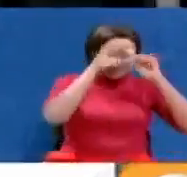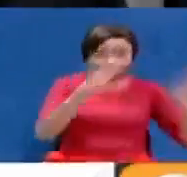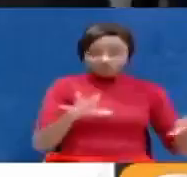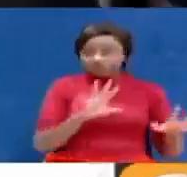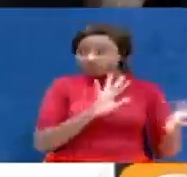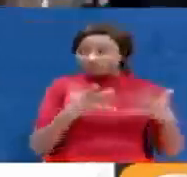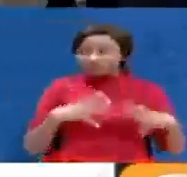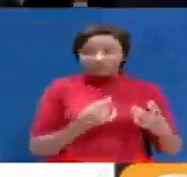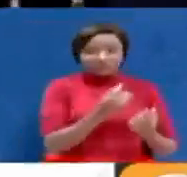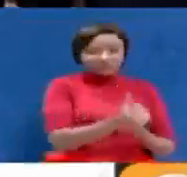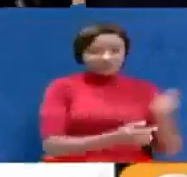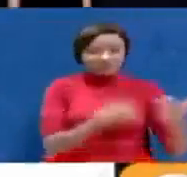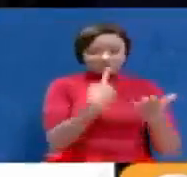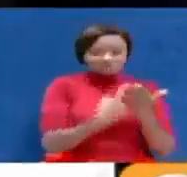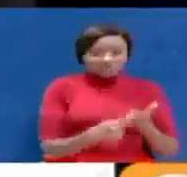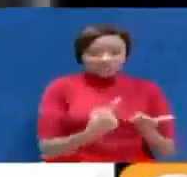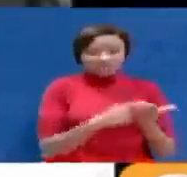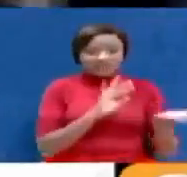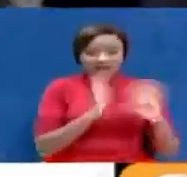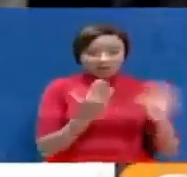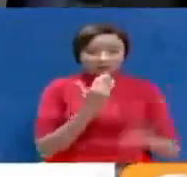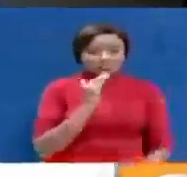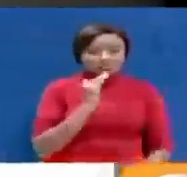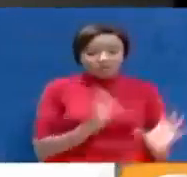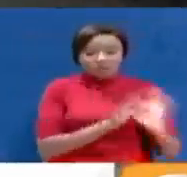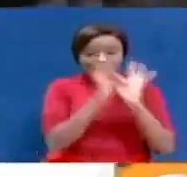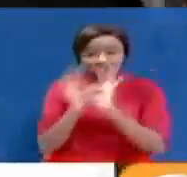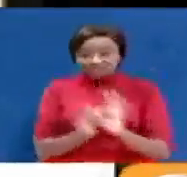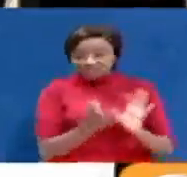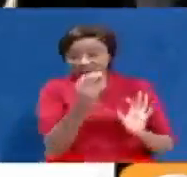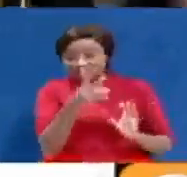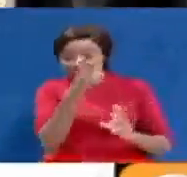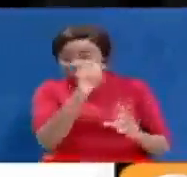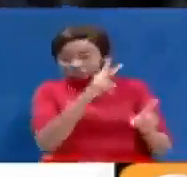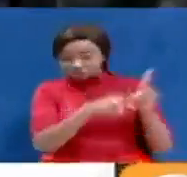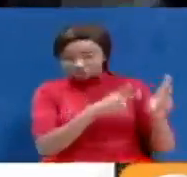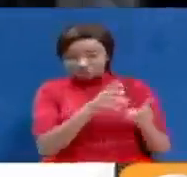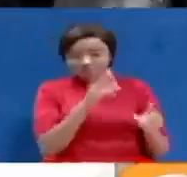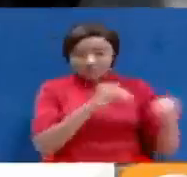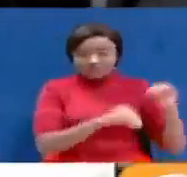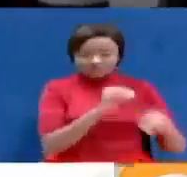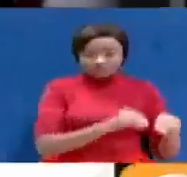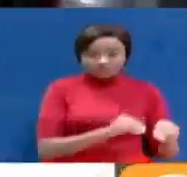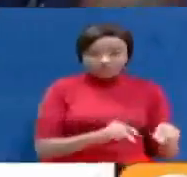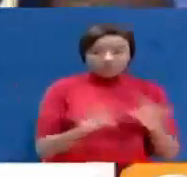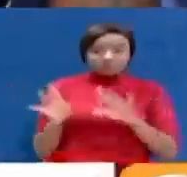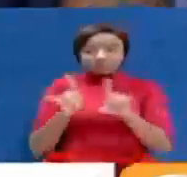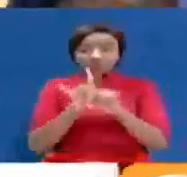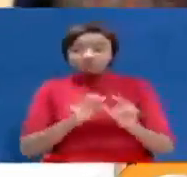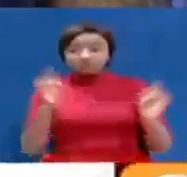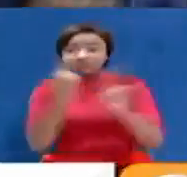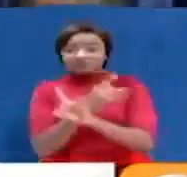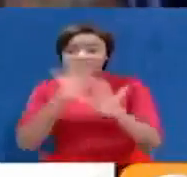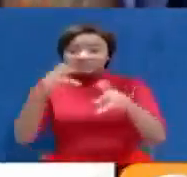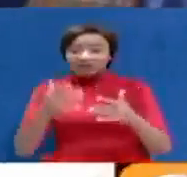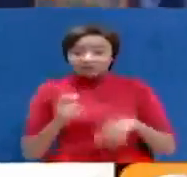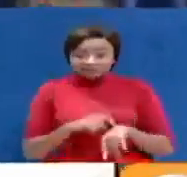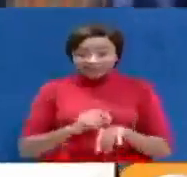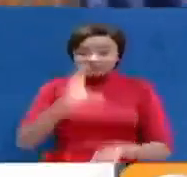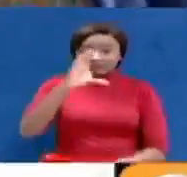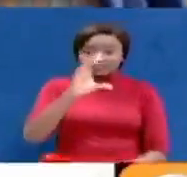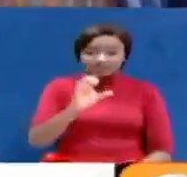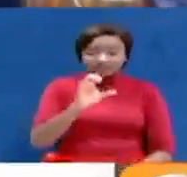and other leaders to discuss Luhya unity ahead of 2022 elections was handled. Quite different from how a gathering conducted by